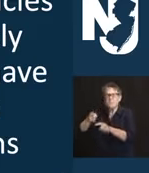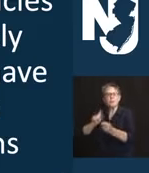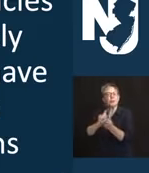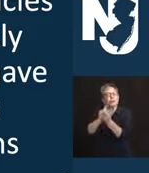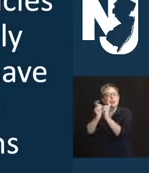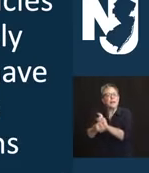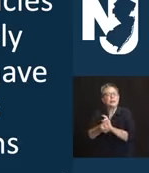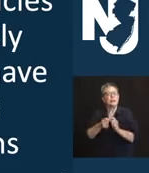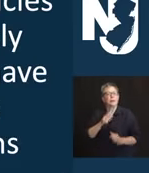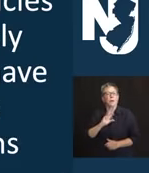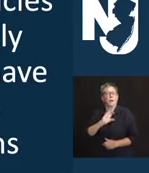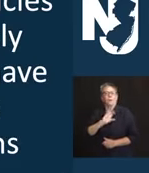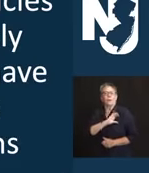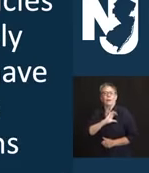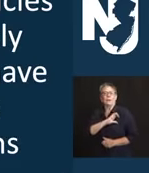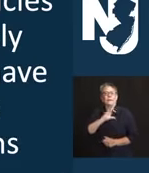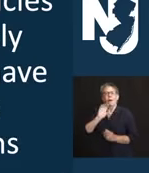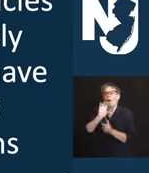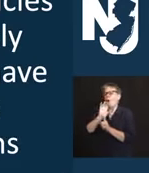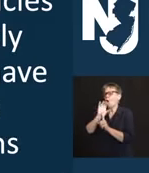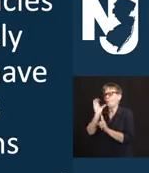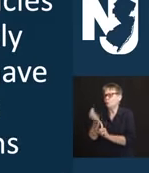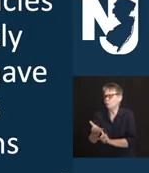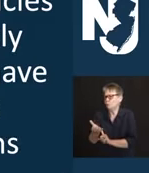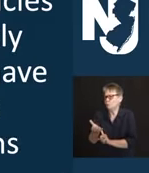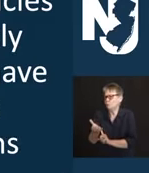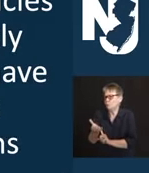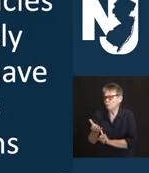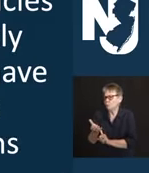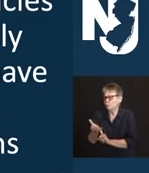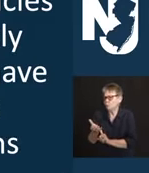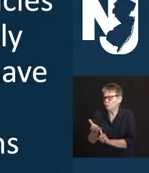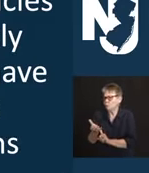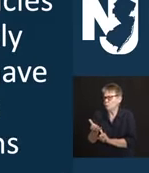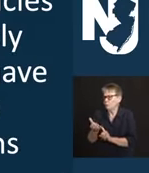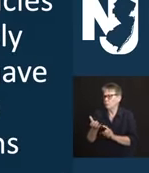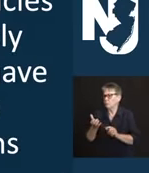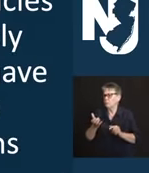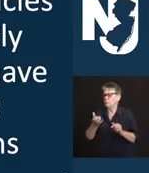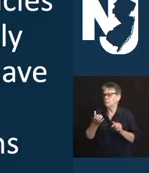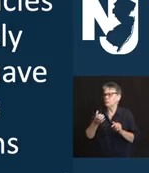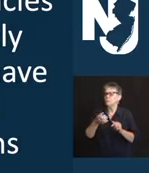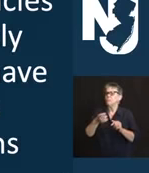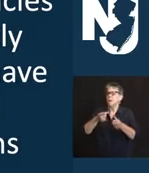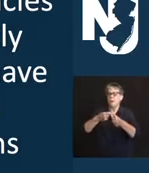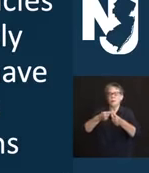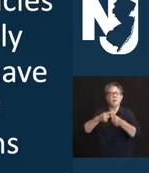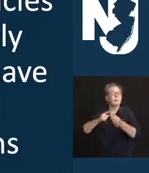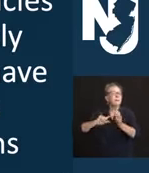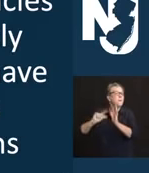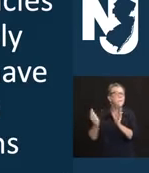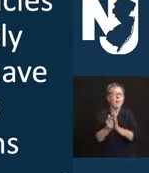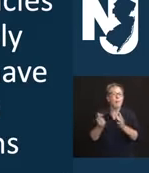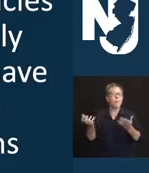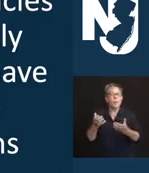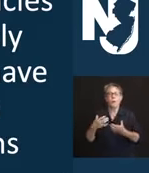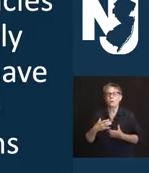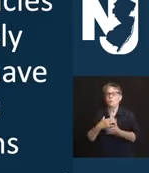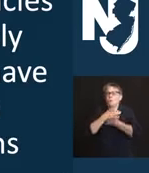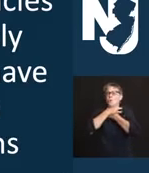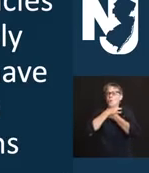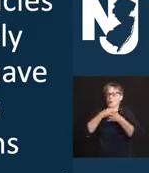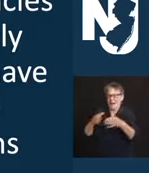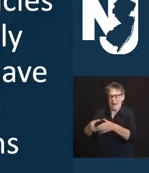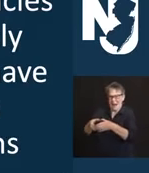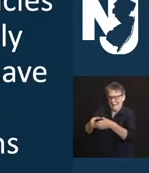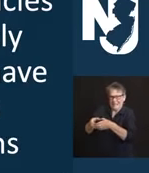banning the use of chokeholds in all but the most limited situations. Again, I congratulate the Attorney General and Colonel Callahan.